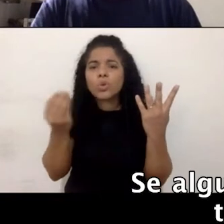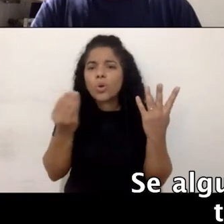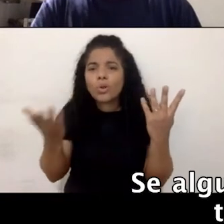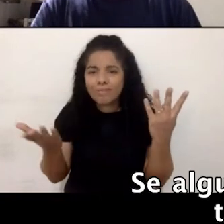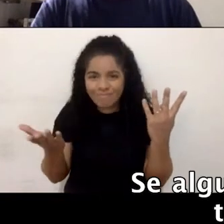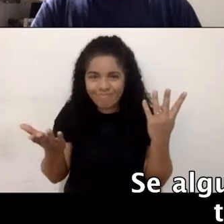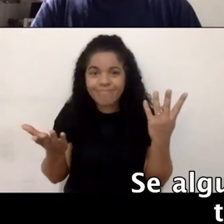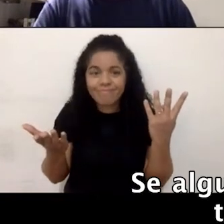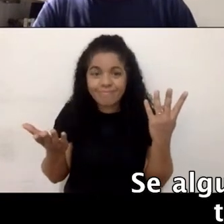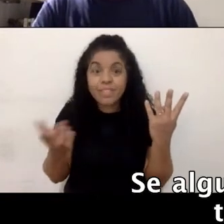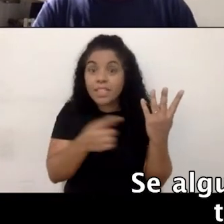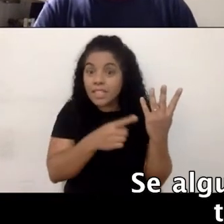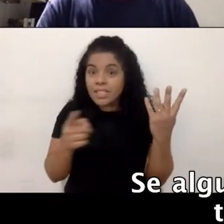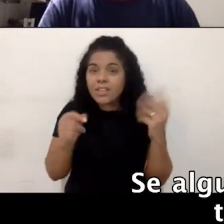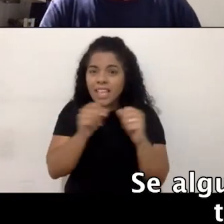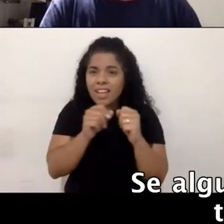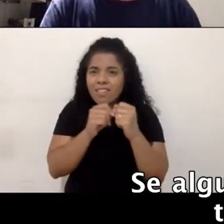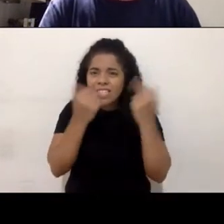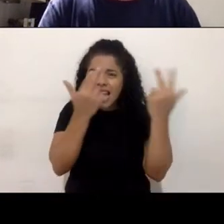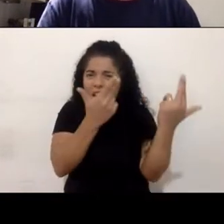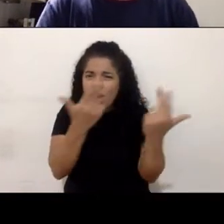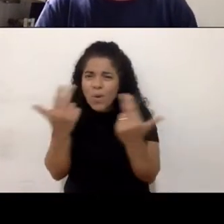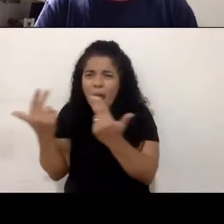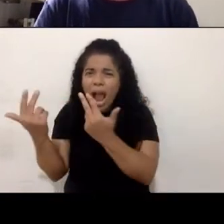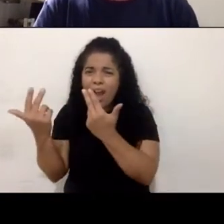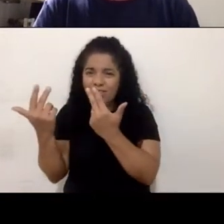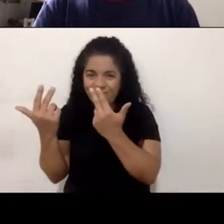makes a mistake with that, then things break in production.